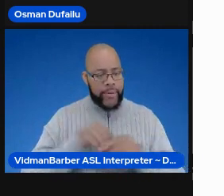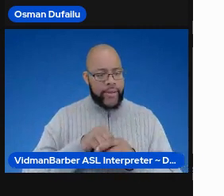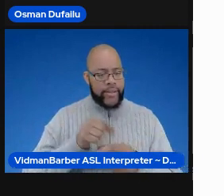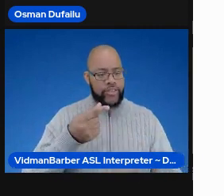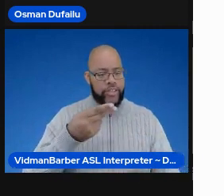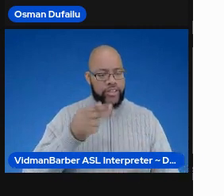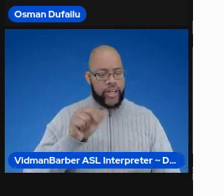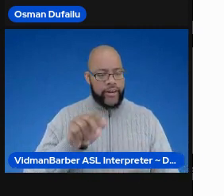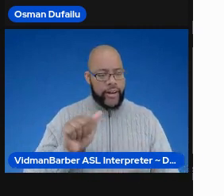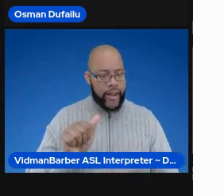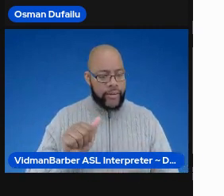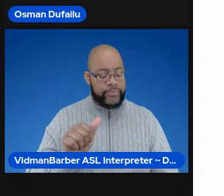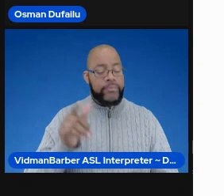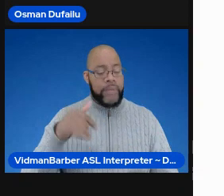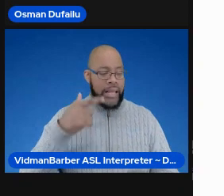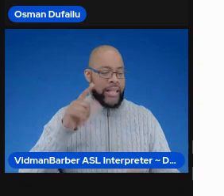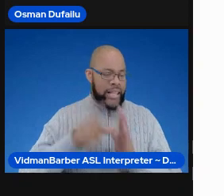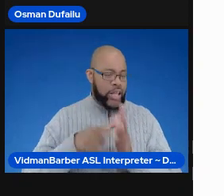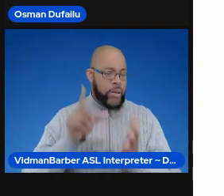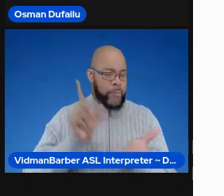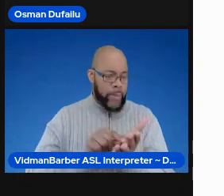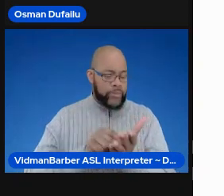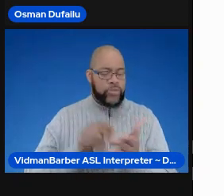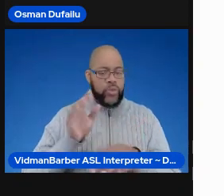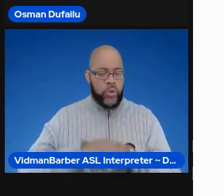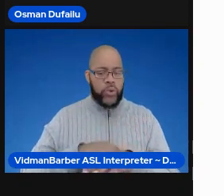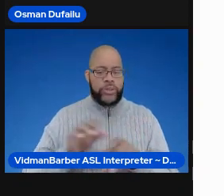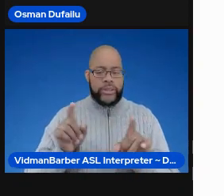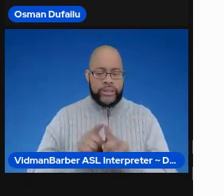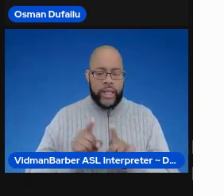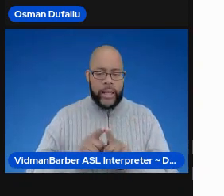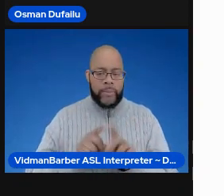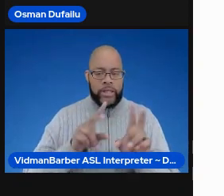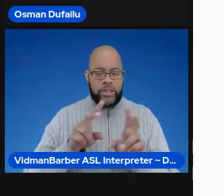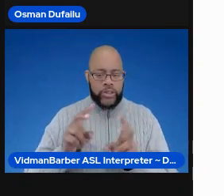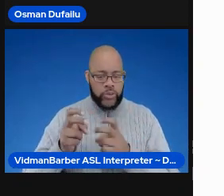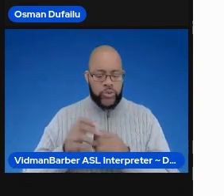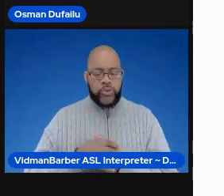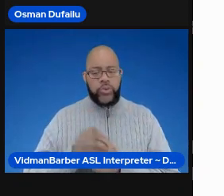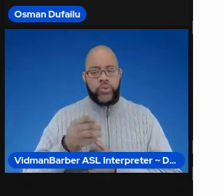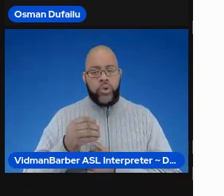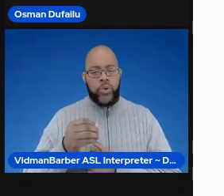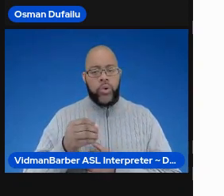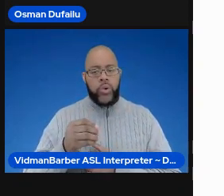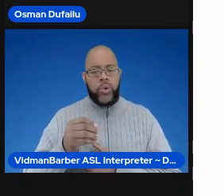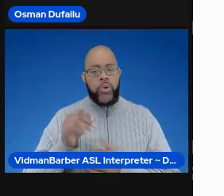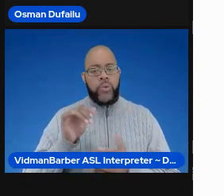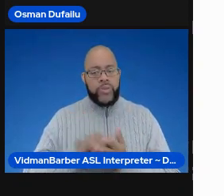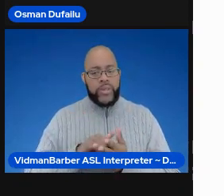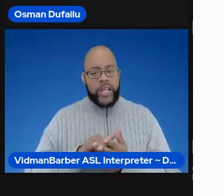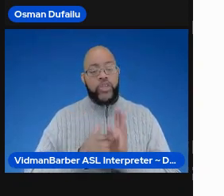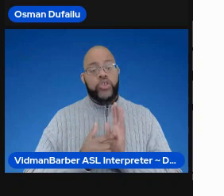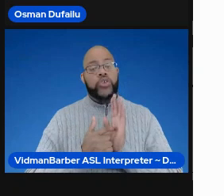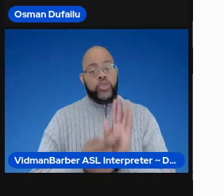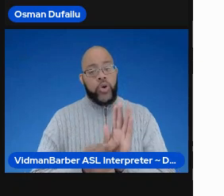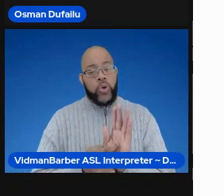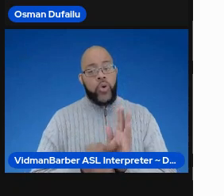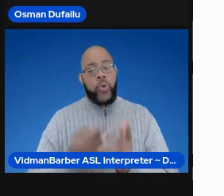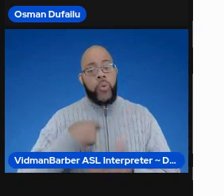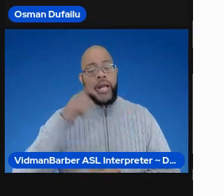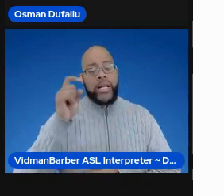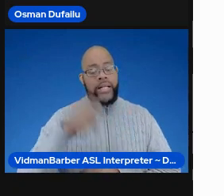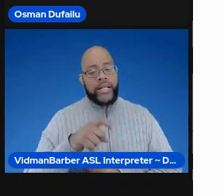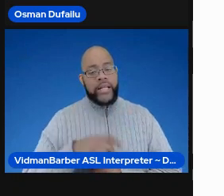there was later a publication on the same issue. So it does show that we need to look